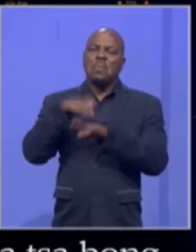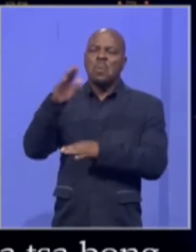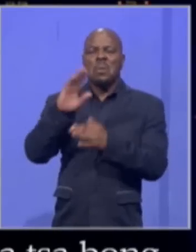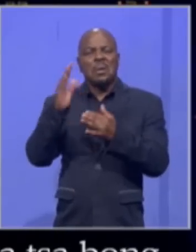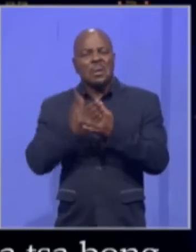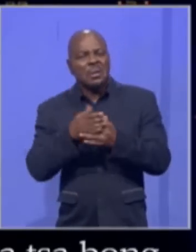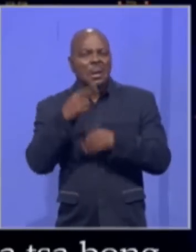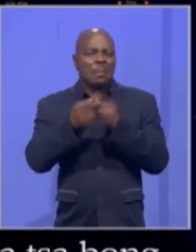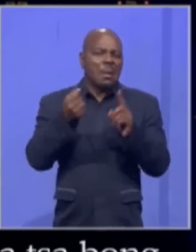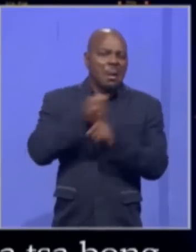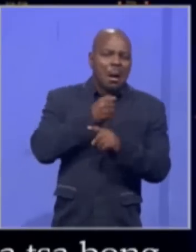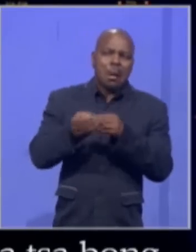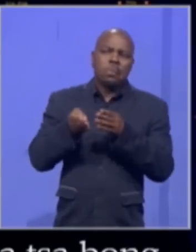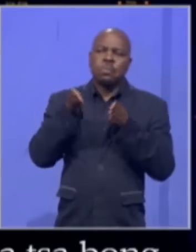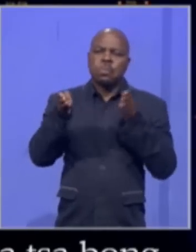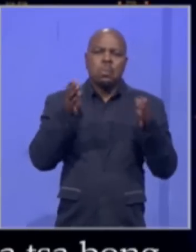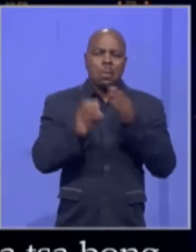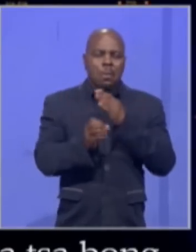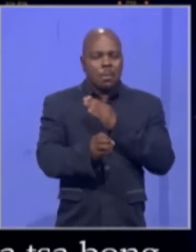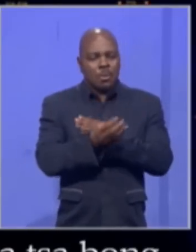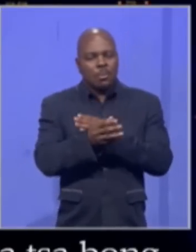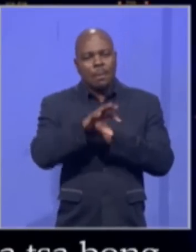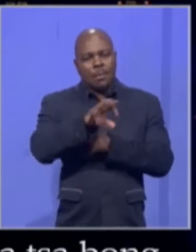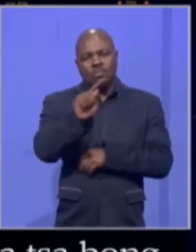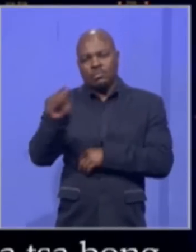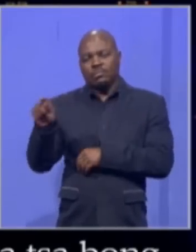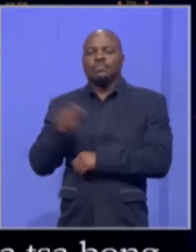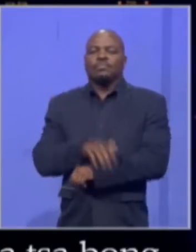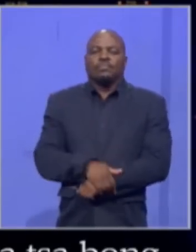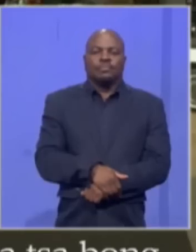ding tse etsahetseng diprovinseng tse fapaneng.